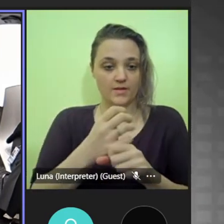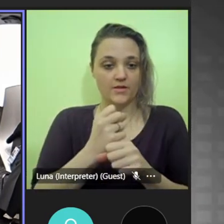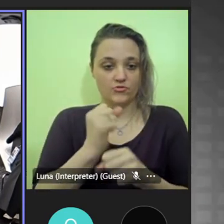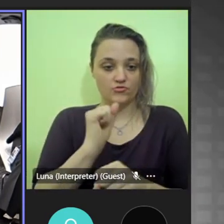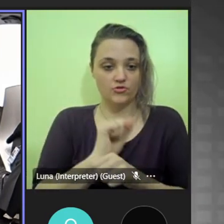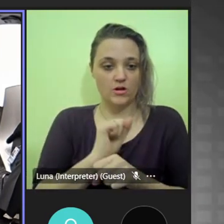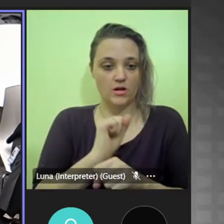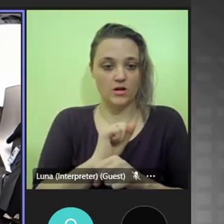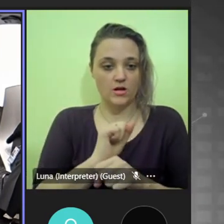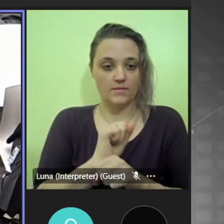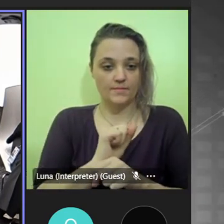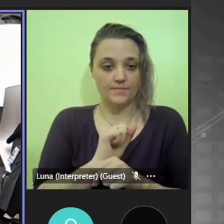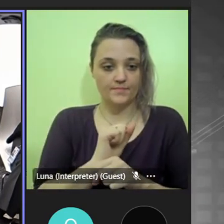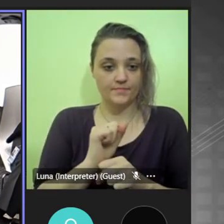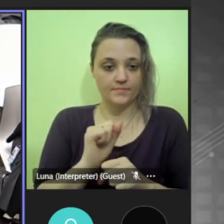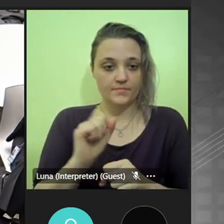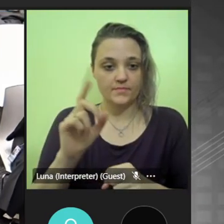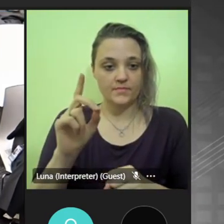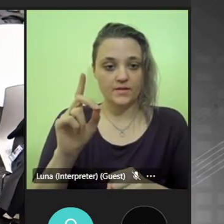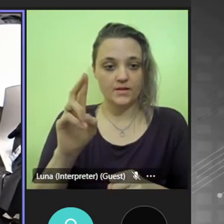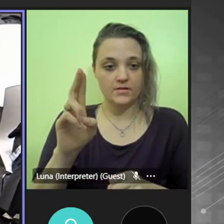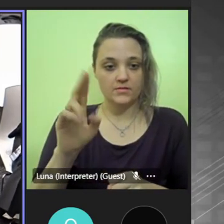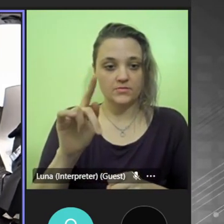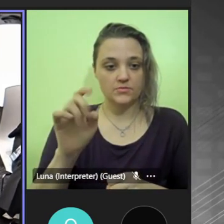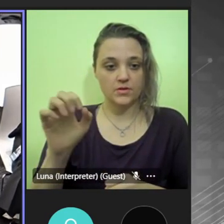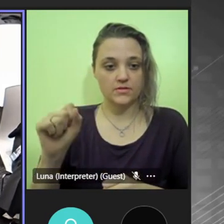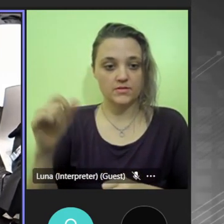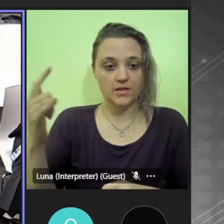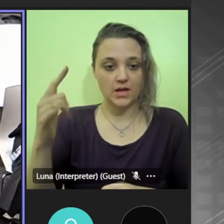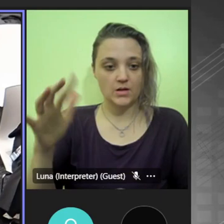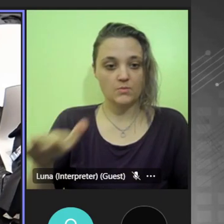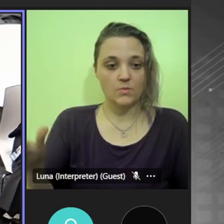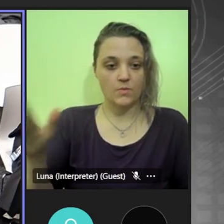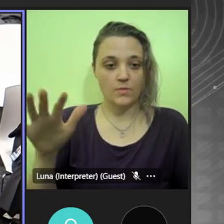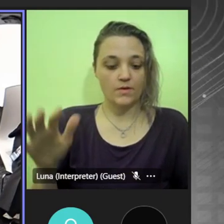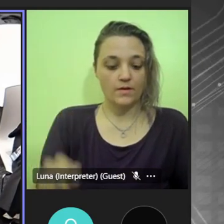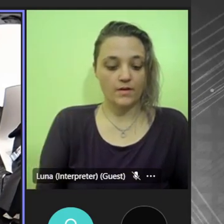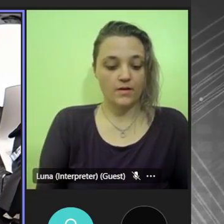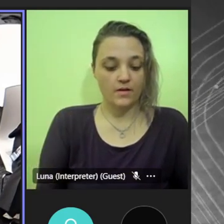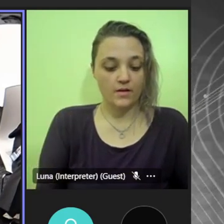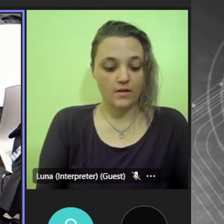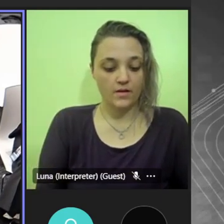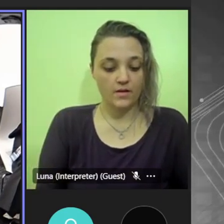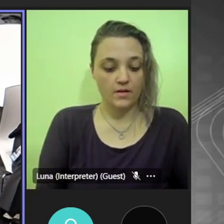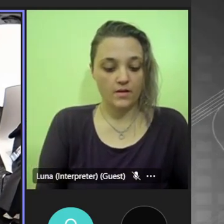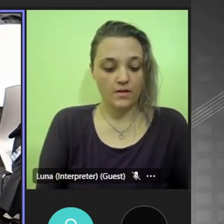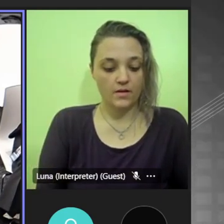next month, I'm about to give me a job. Next month, I'm about to give me a job at Dallas Airport.